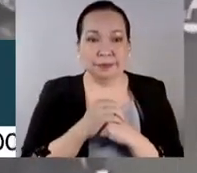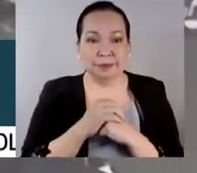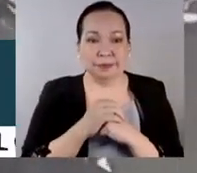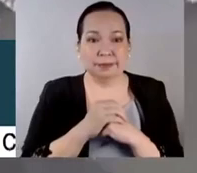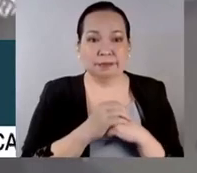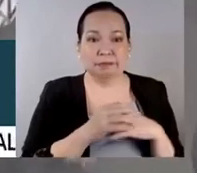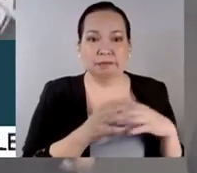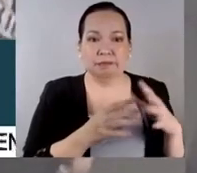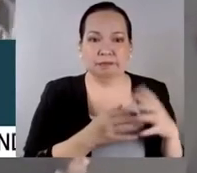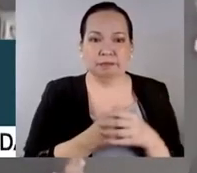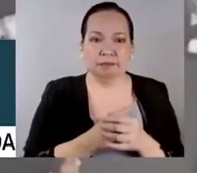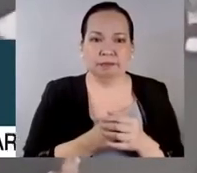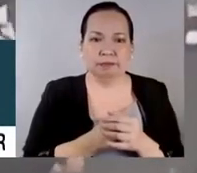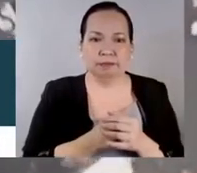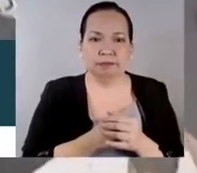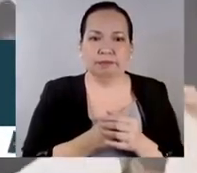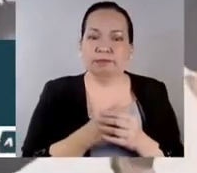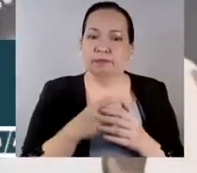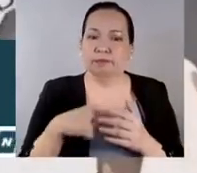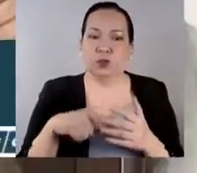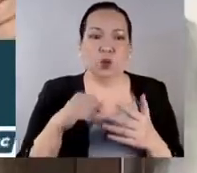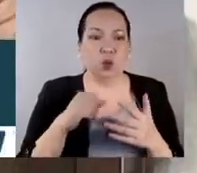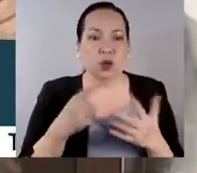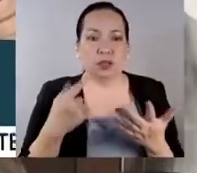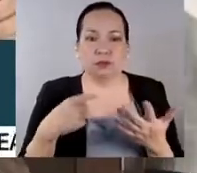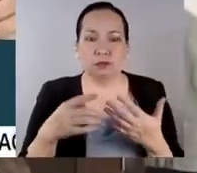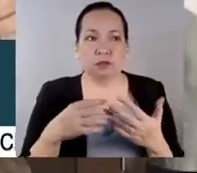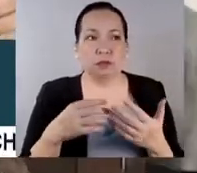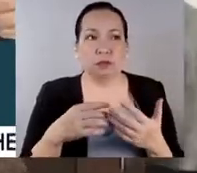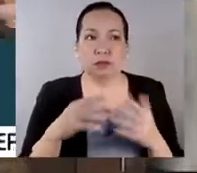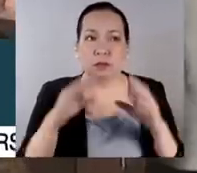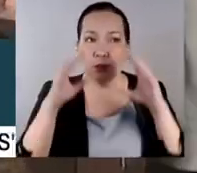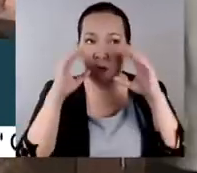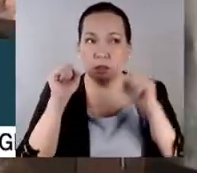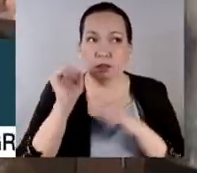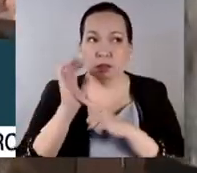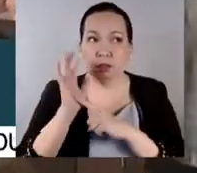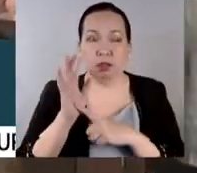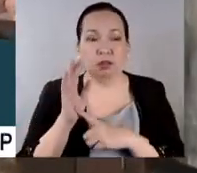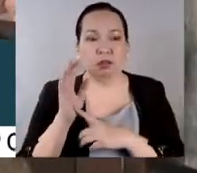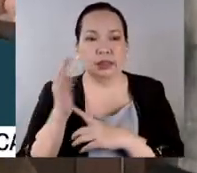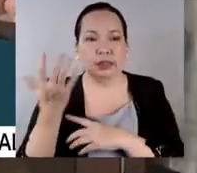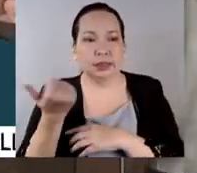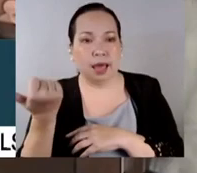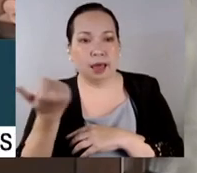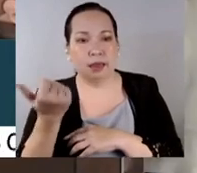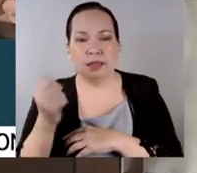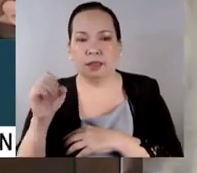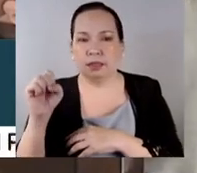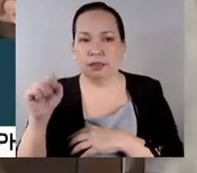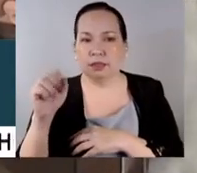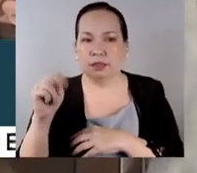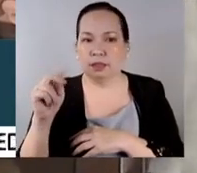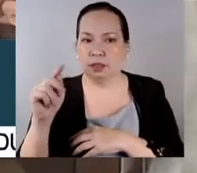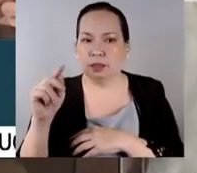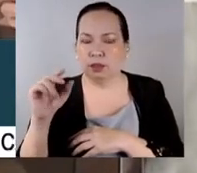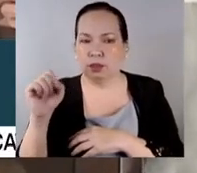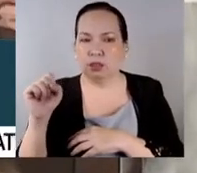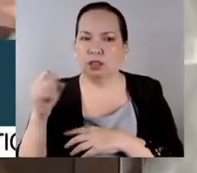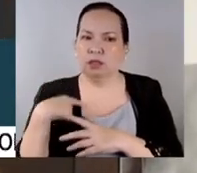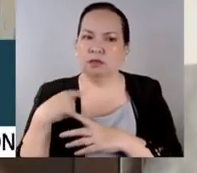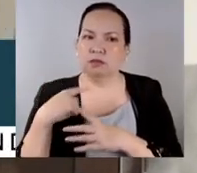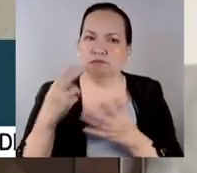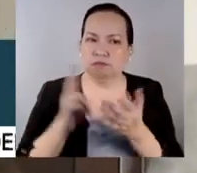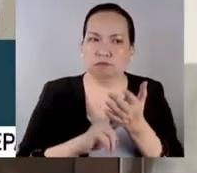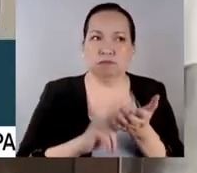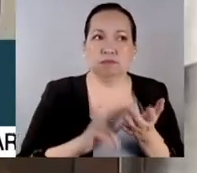think these conversations should be held in public. Presidential candidate and Florida Governor Ron DeSantis has signed several bills concerning LGBTQ